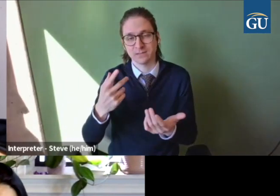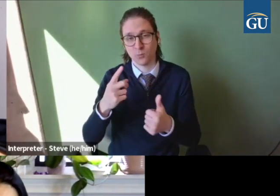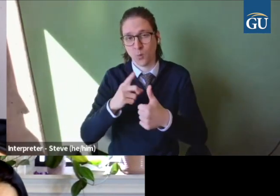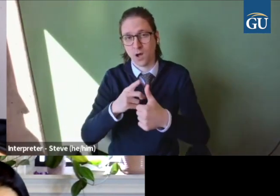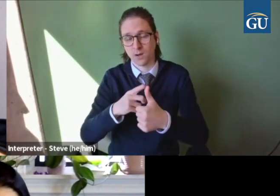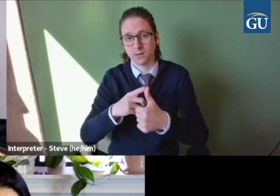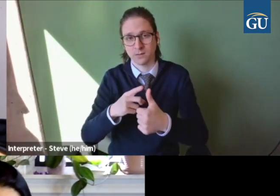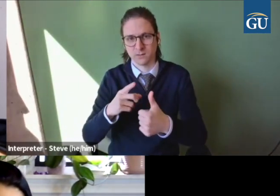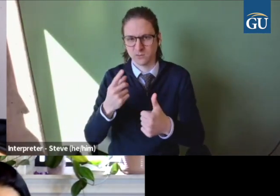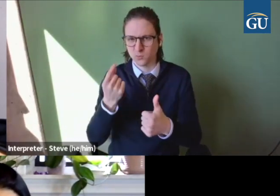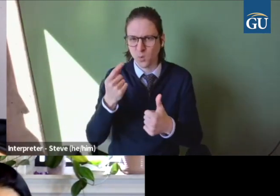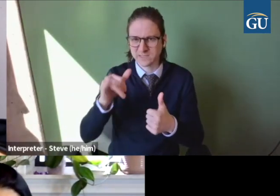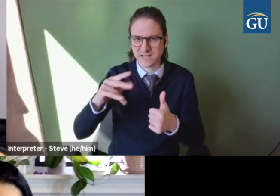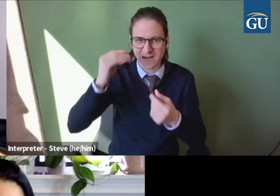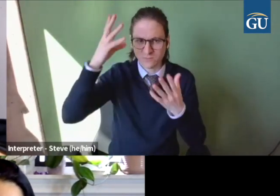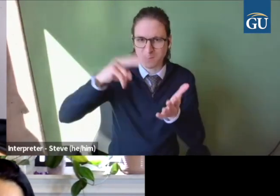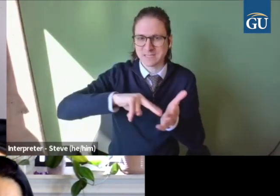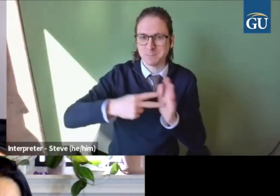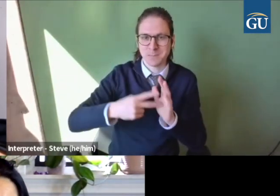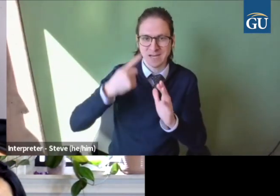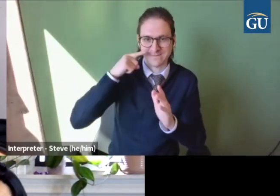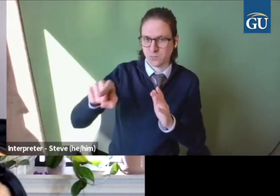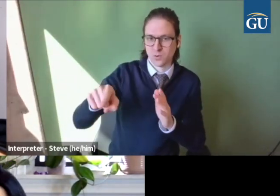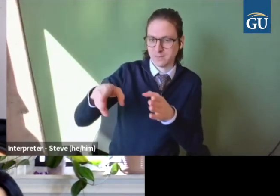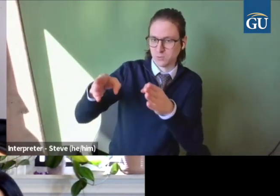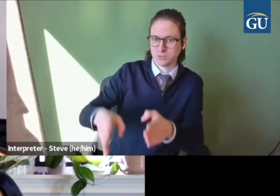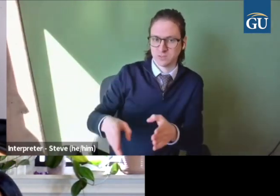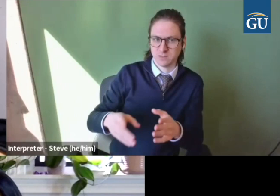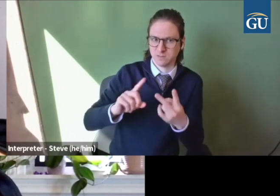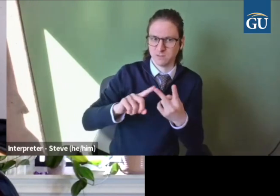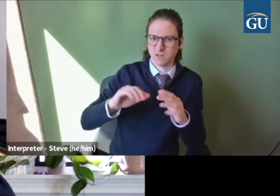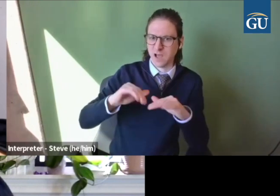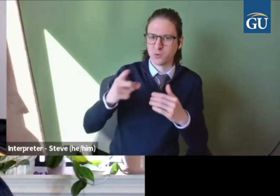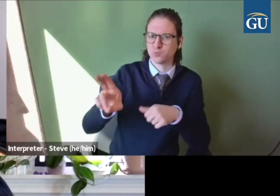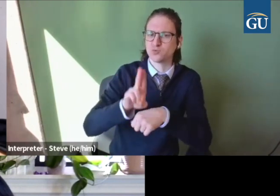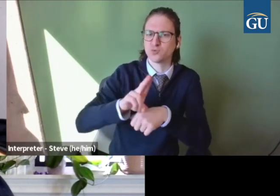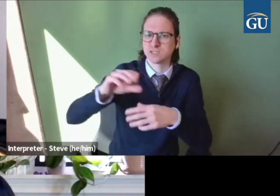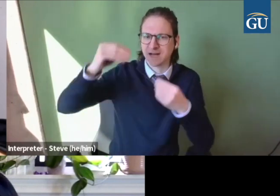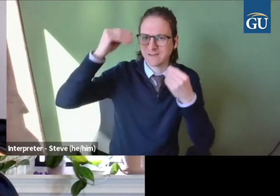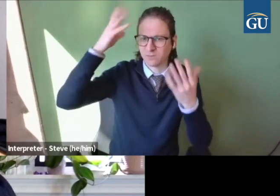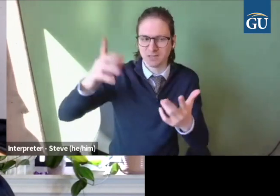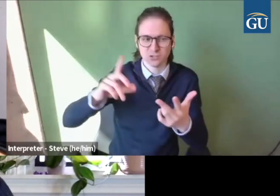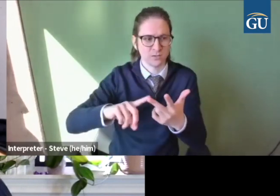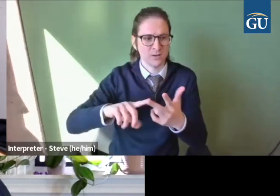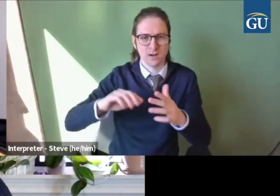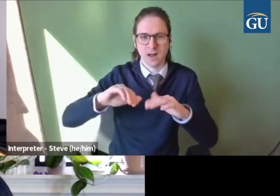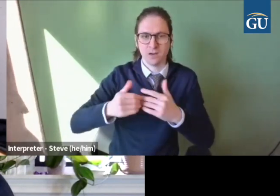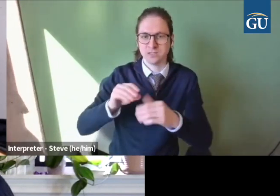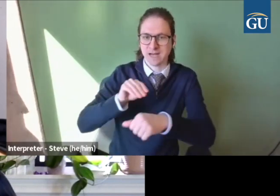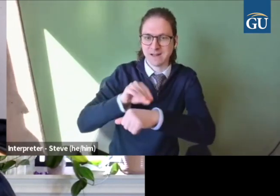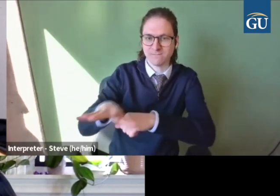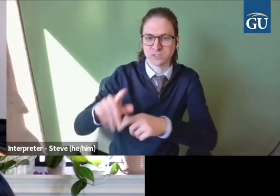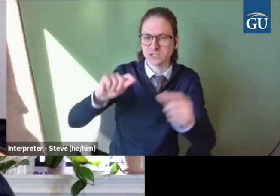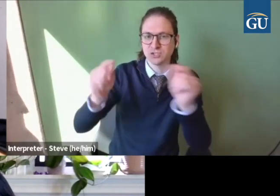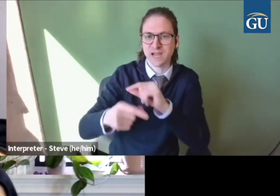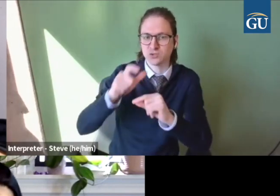that information mean to you? What do you go on to use it for? How does it change who you are moving forward to having